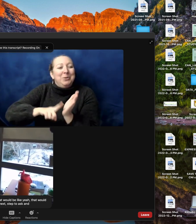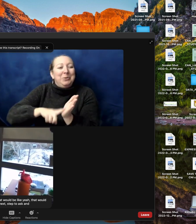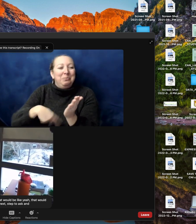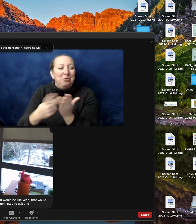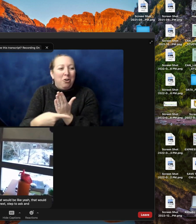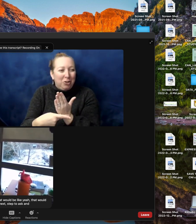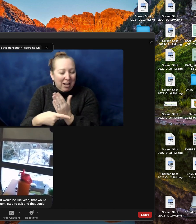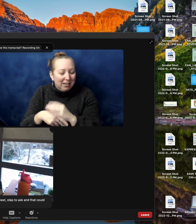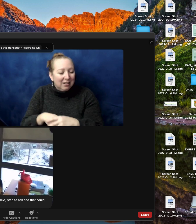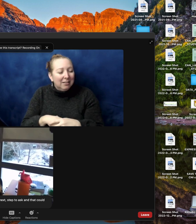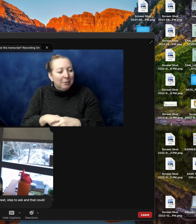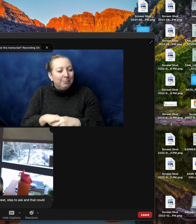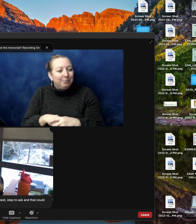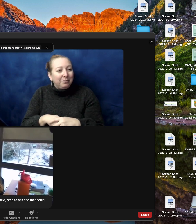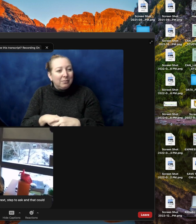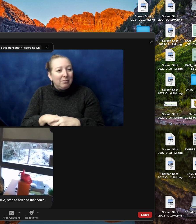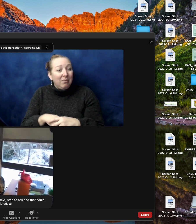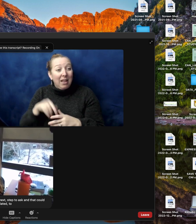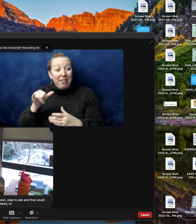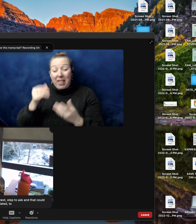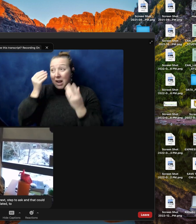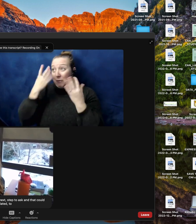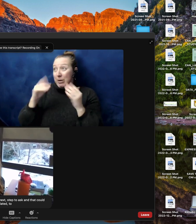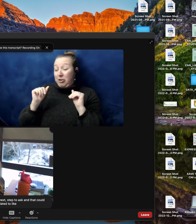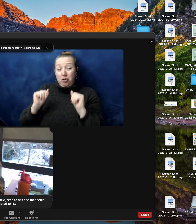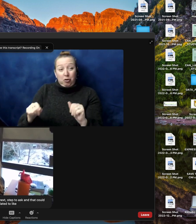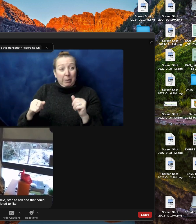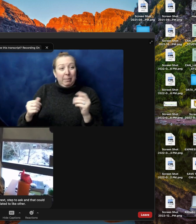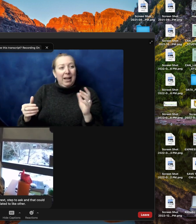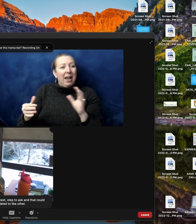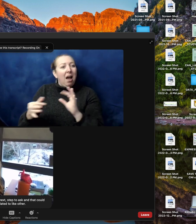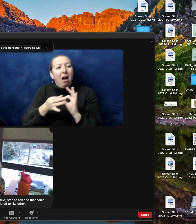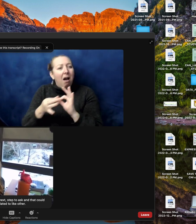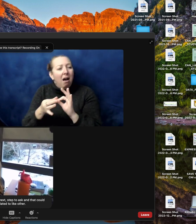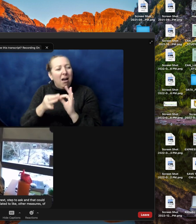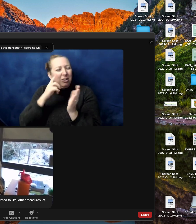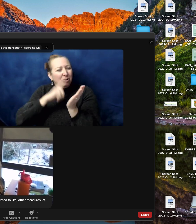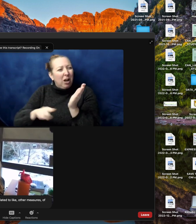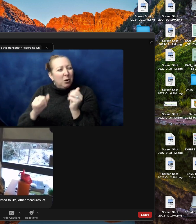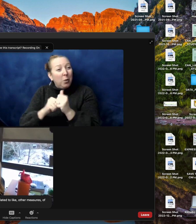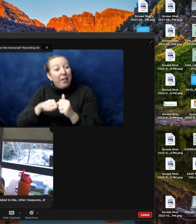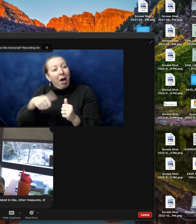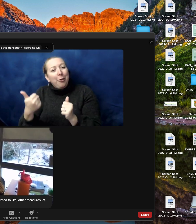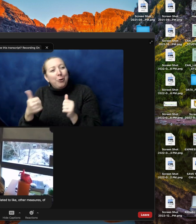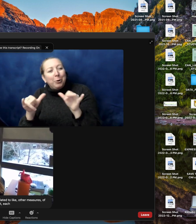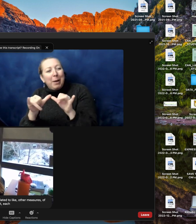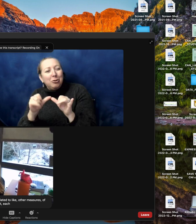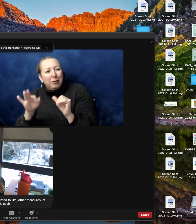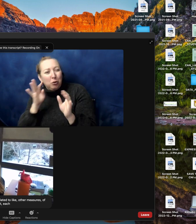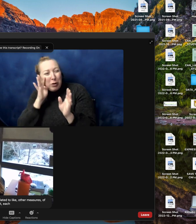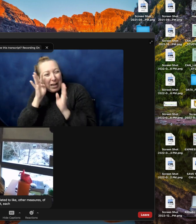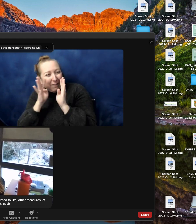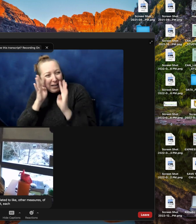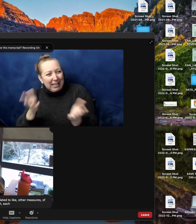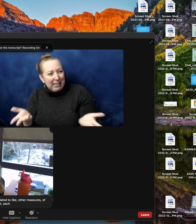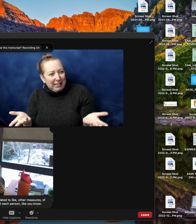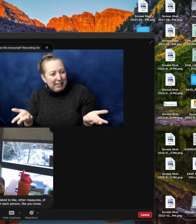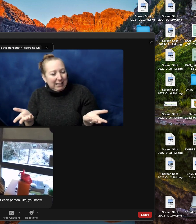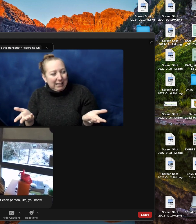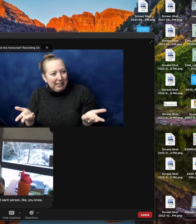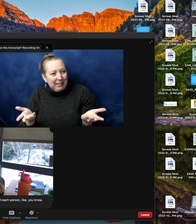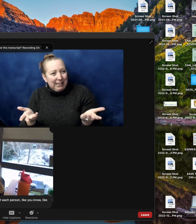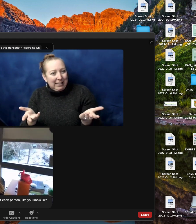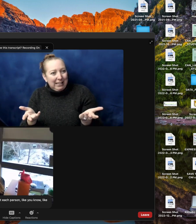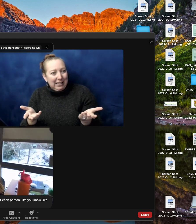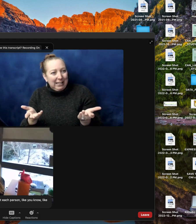be also like correlated to like other measures of creativity for that each person, like you know, like